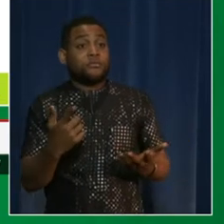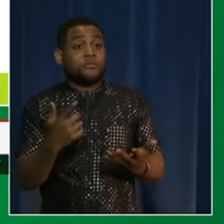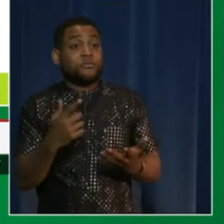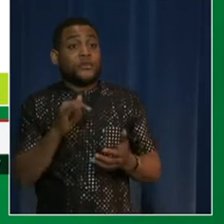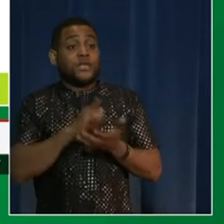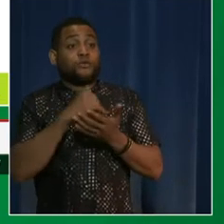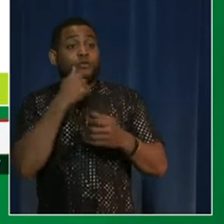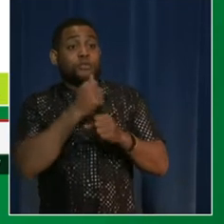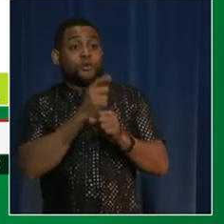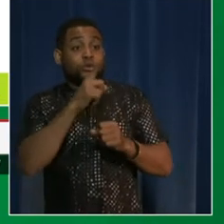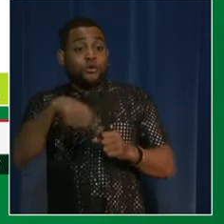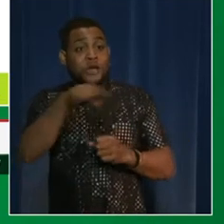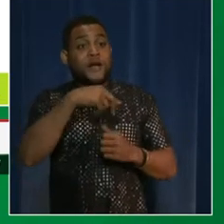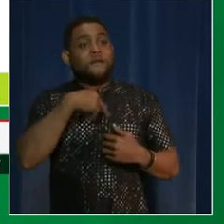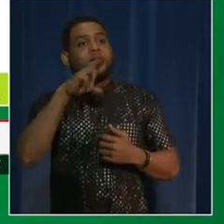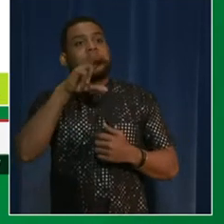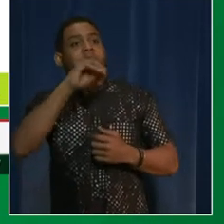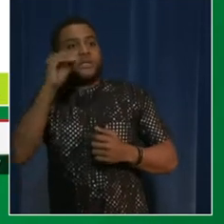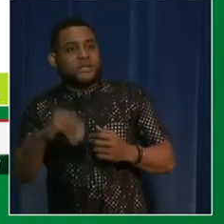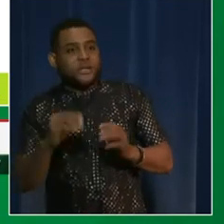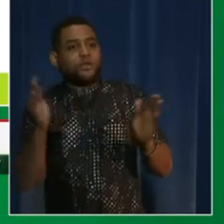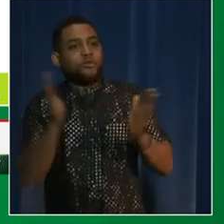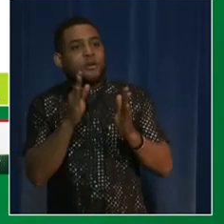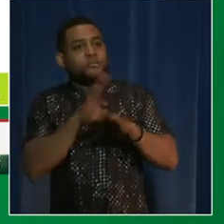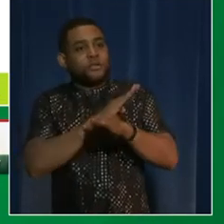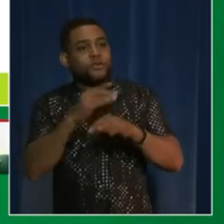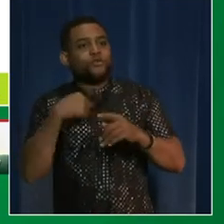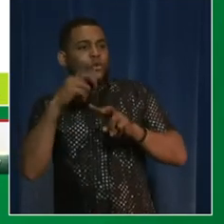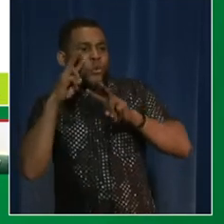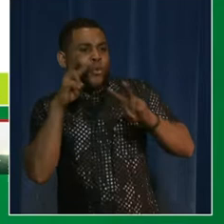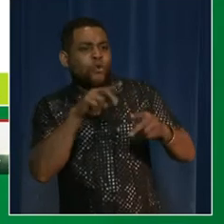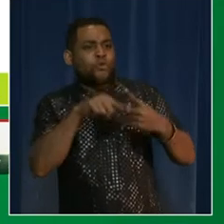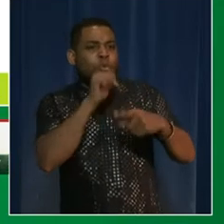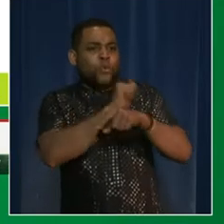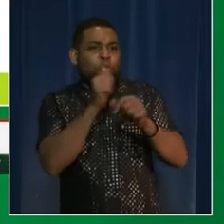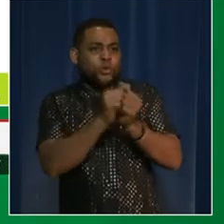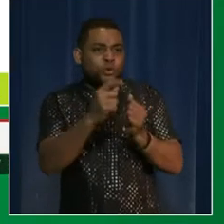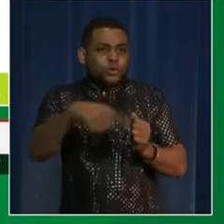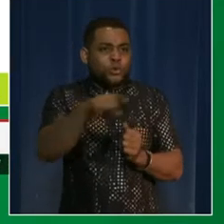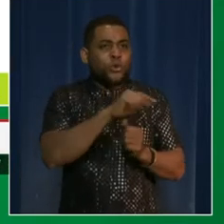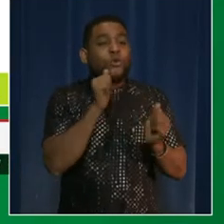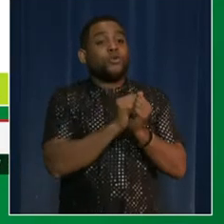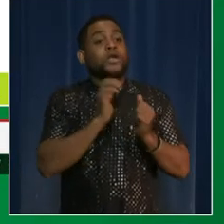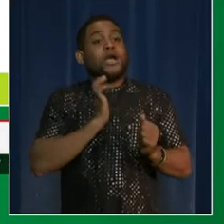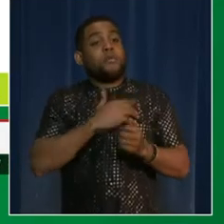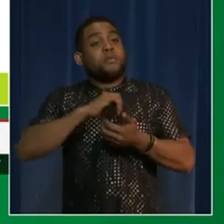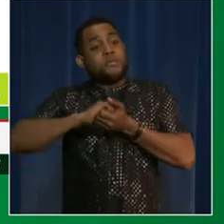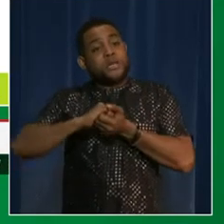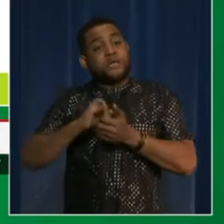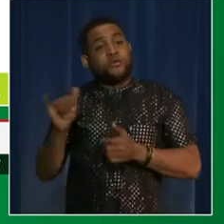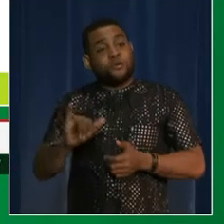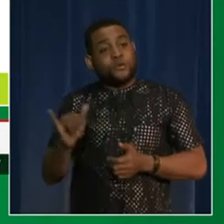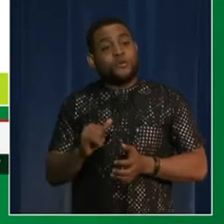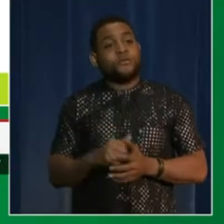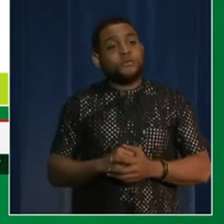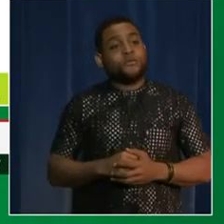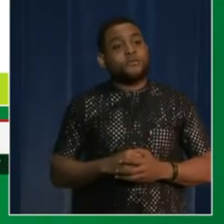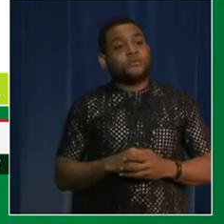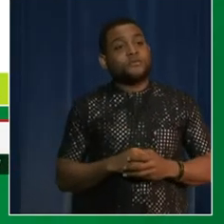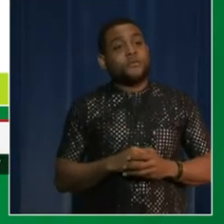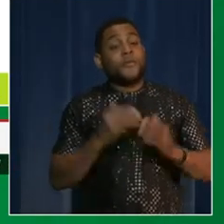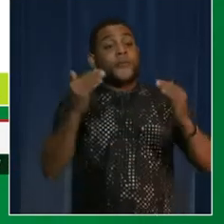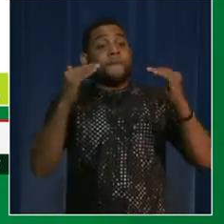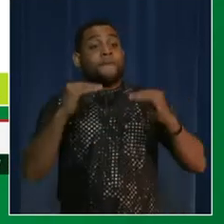3%. So small businesses, we are looking to work with you through our CDFI partners in particular. We are providing technical and management